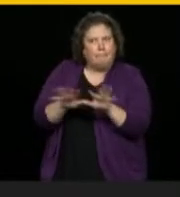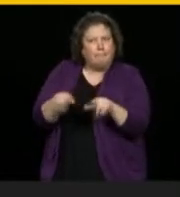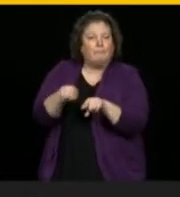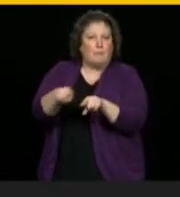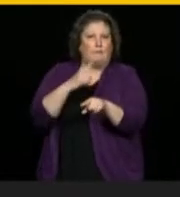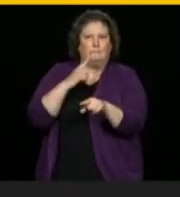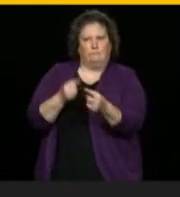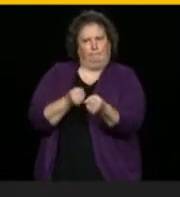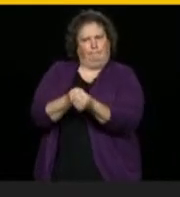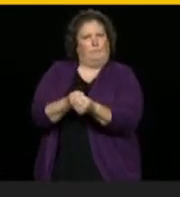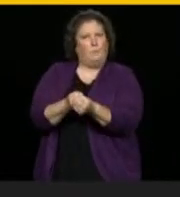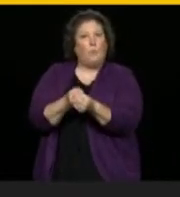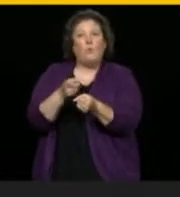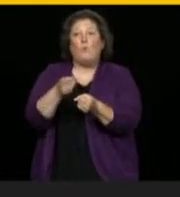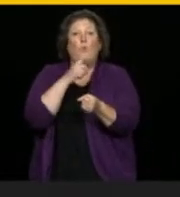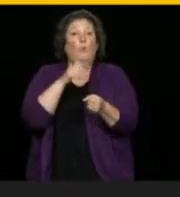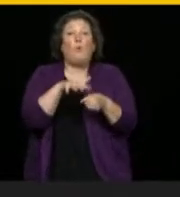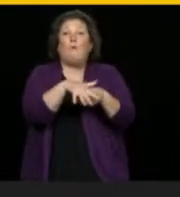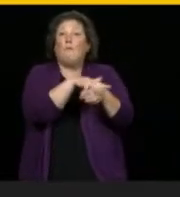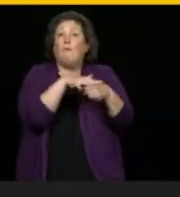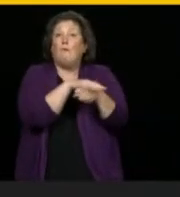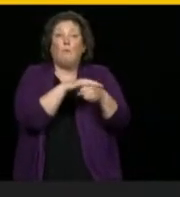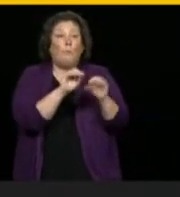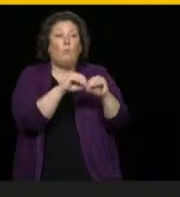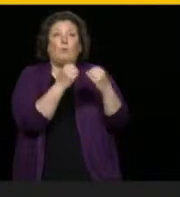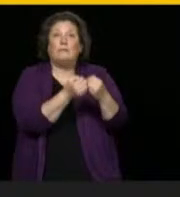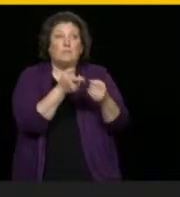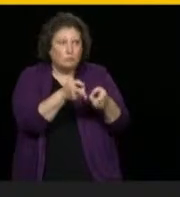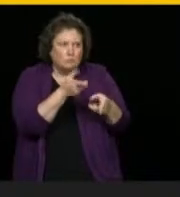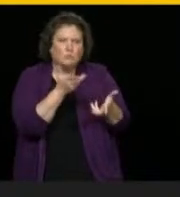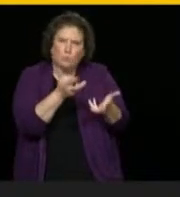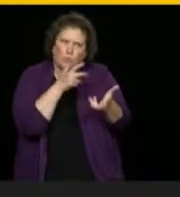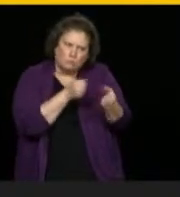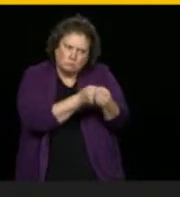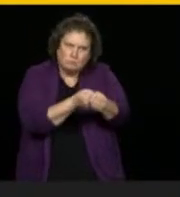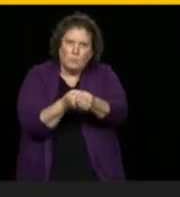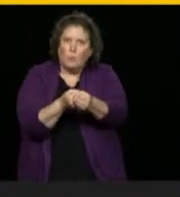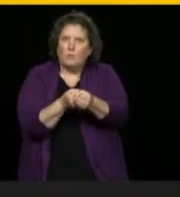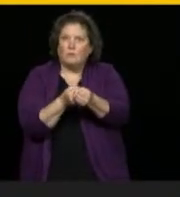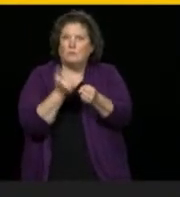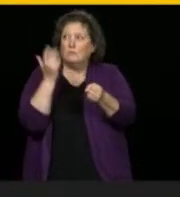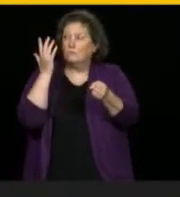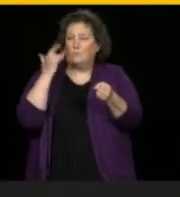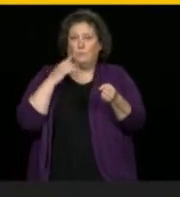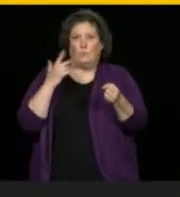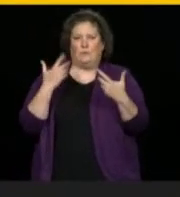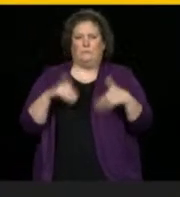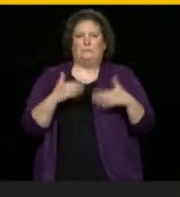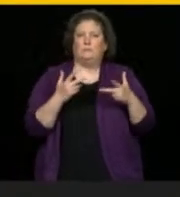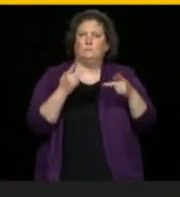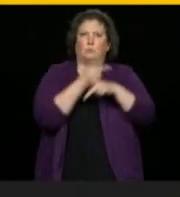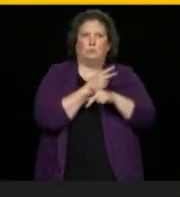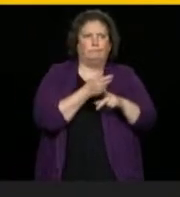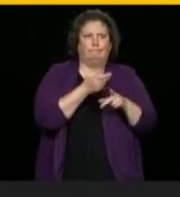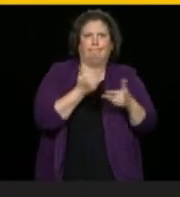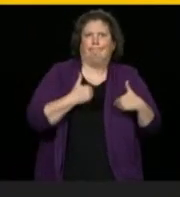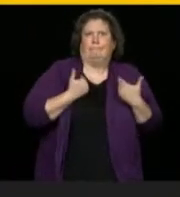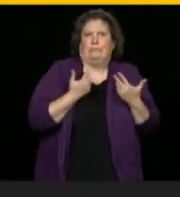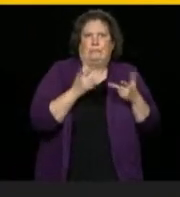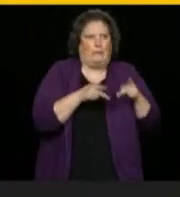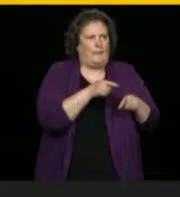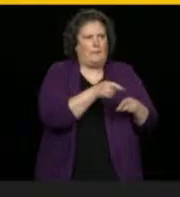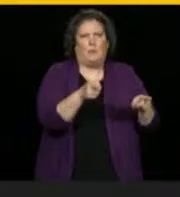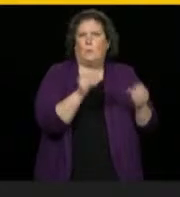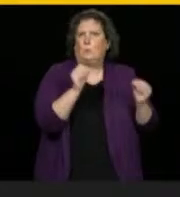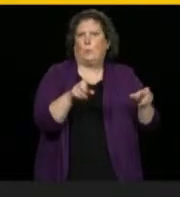make a difference at a time where far too many people, and particularly young people, don't have the opportunities because of this pandemic. And did